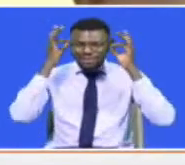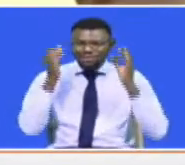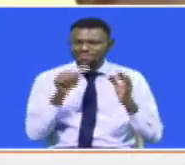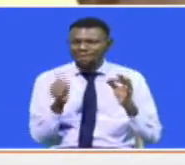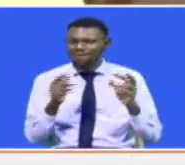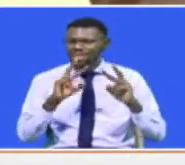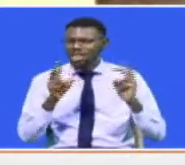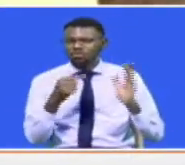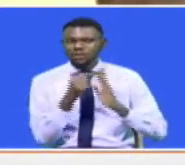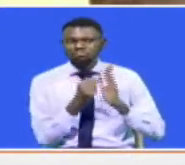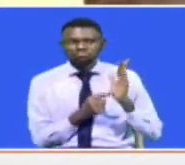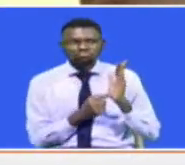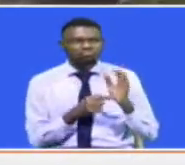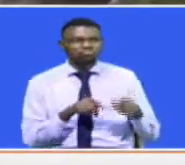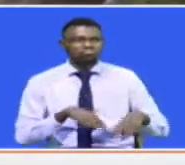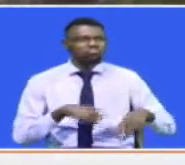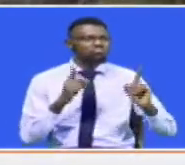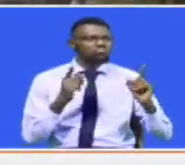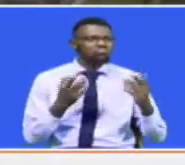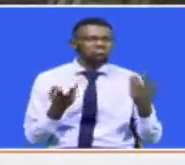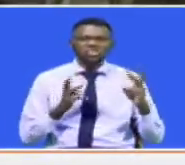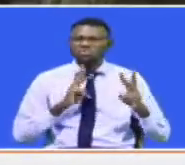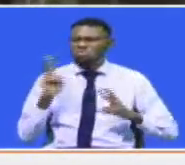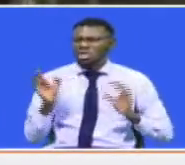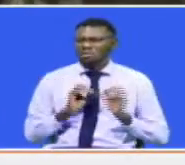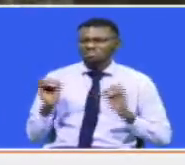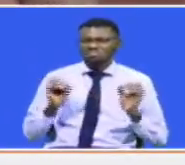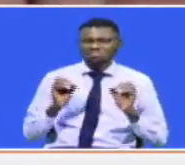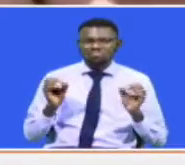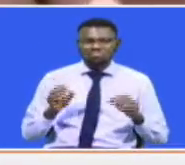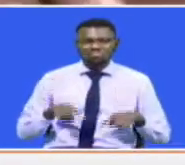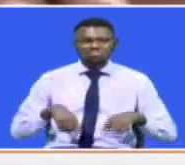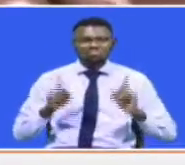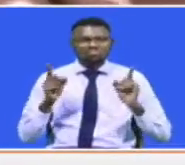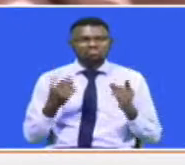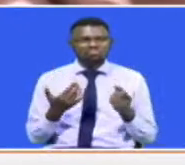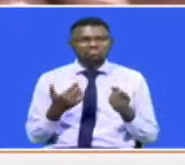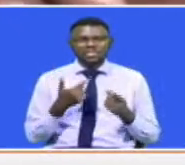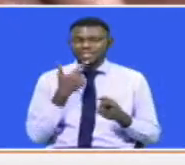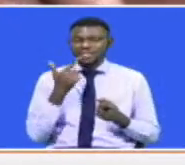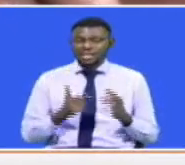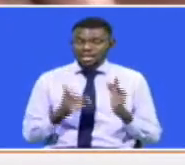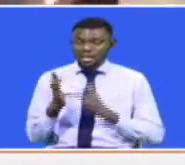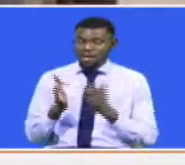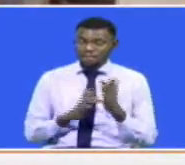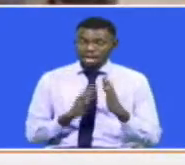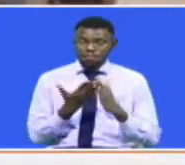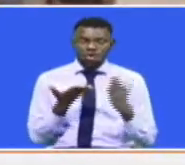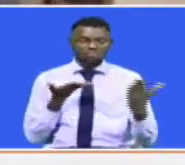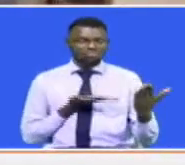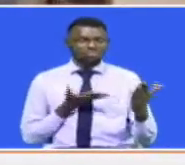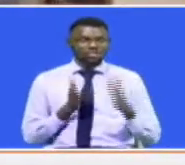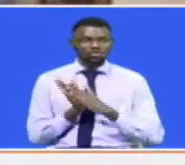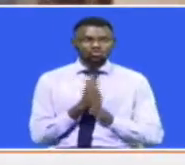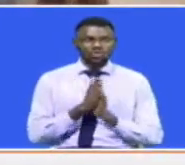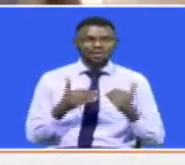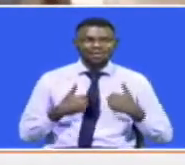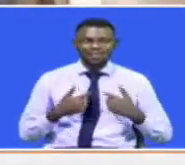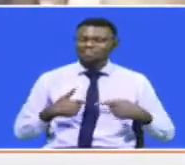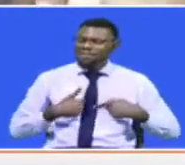An unbowed Wekesa, however, vowing not to relent, as his tribulations are a biblical reincarnation. Mimi